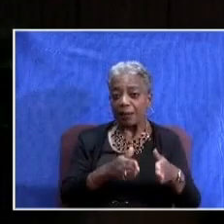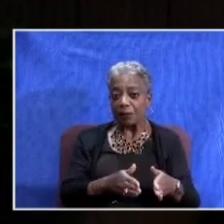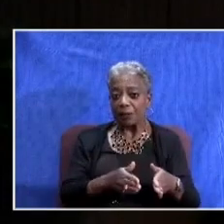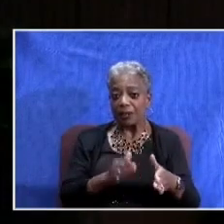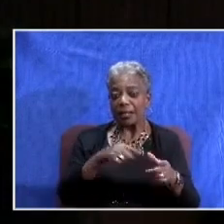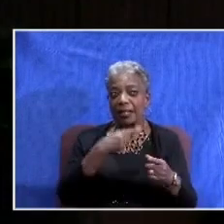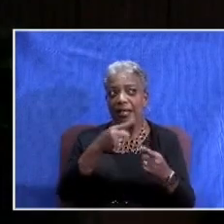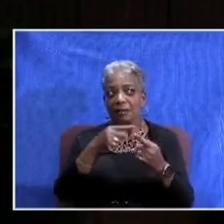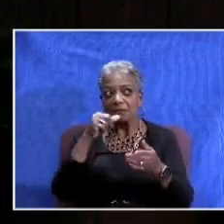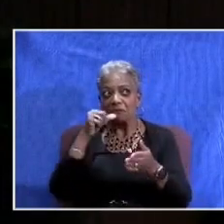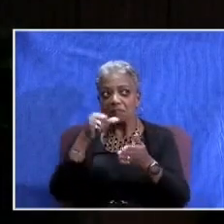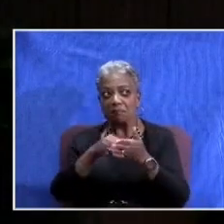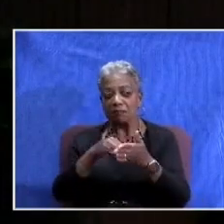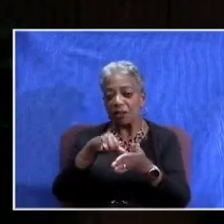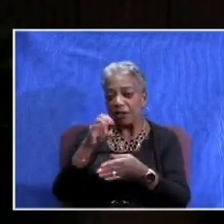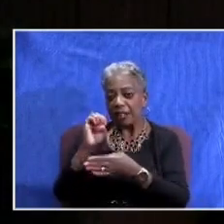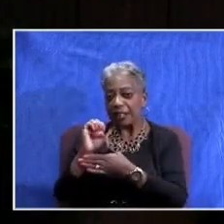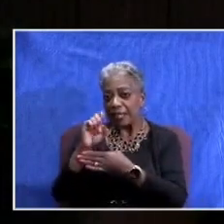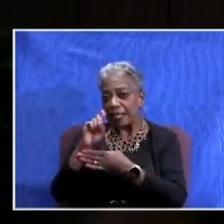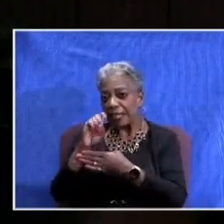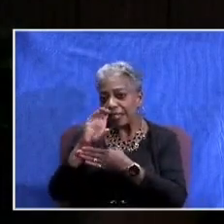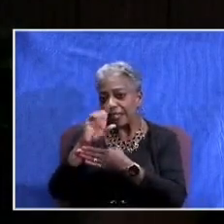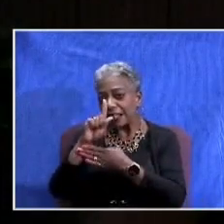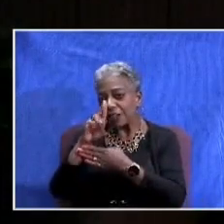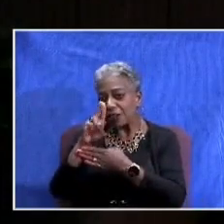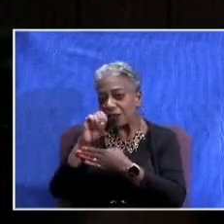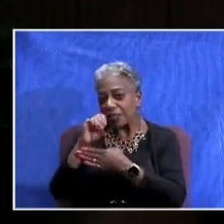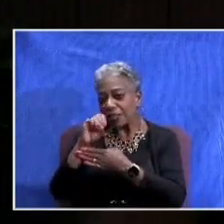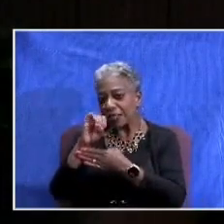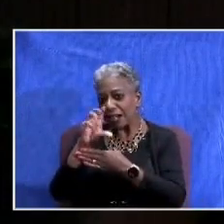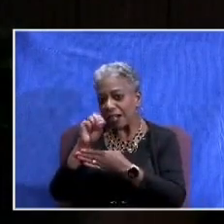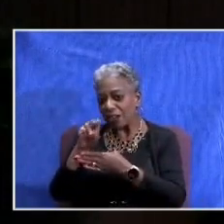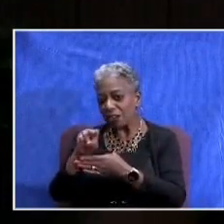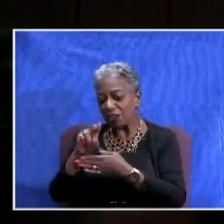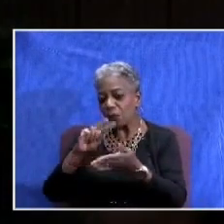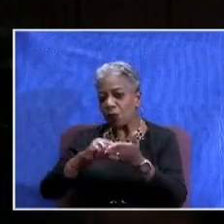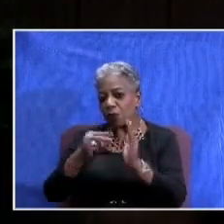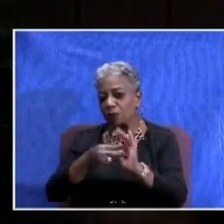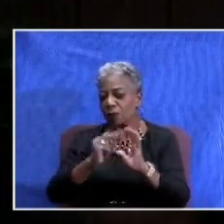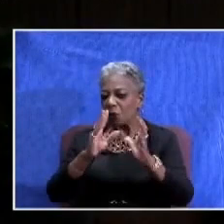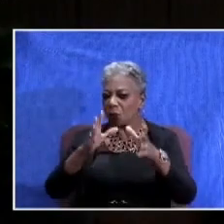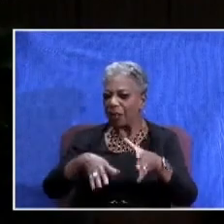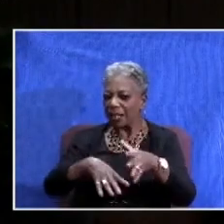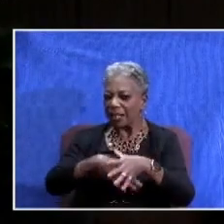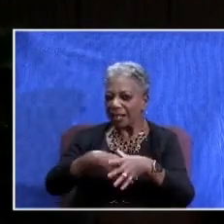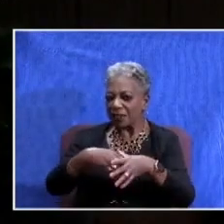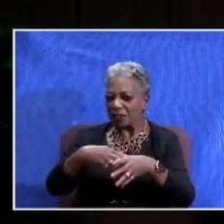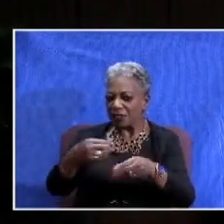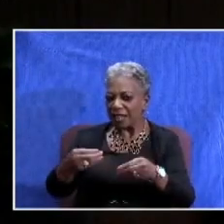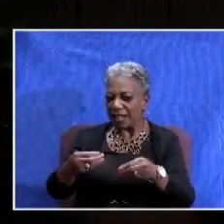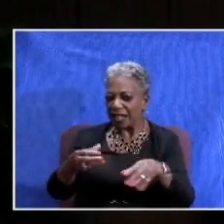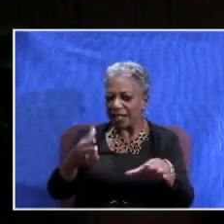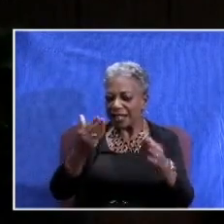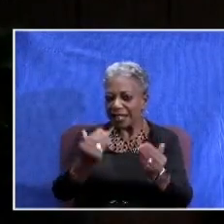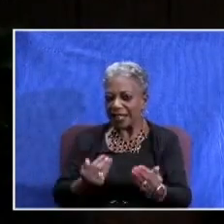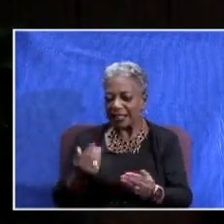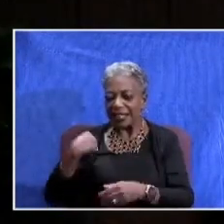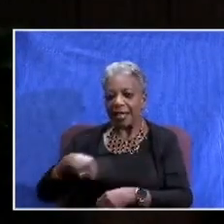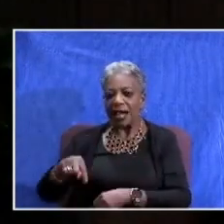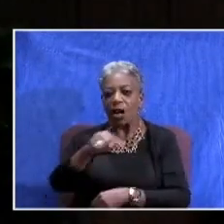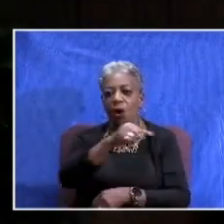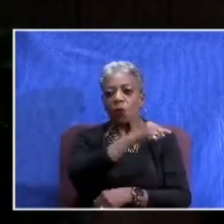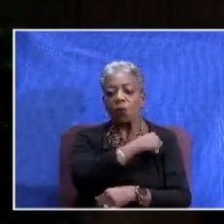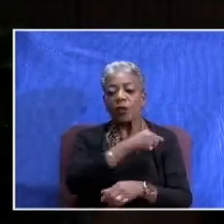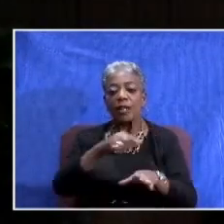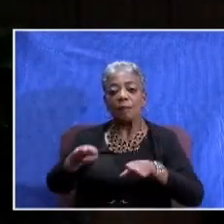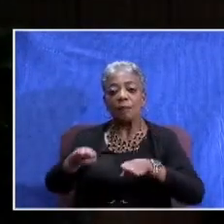Exclusion, being totally excluded. And guess what? We want to act like we now are a colorblind